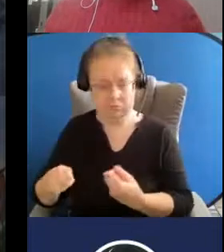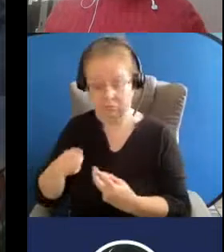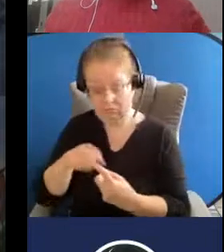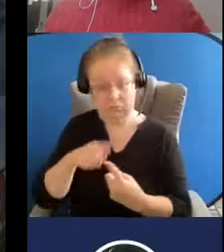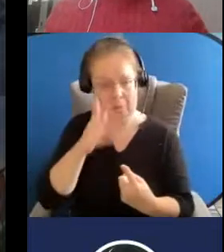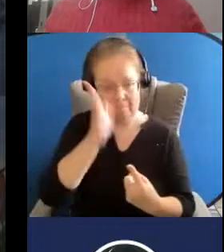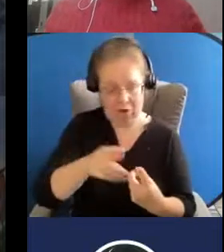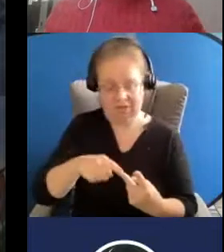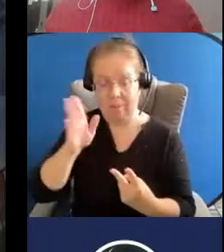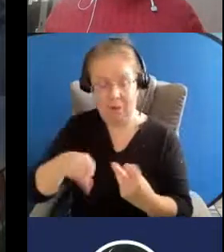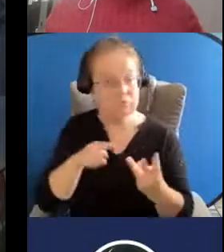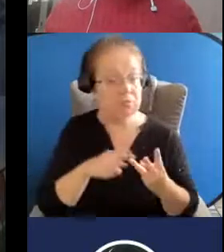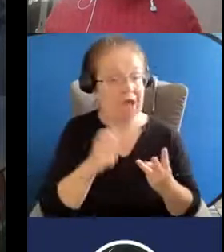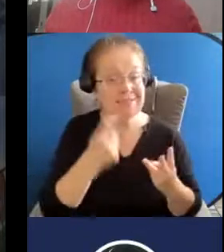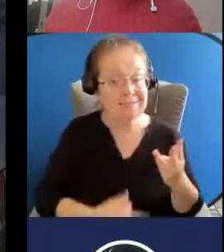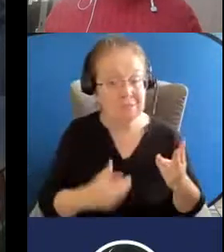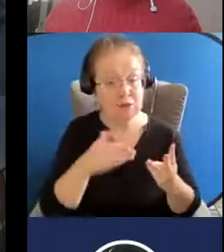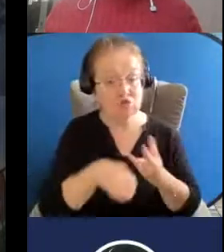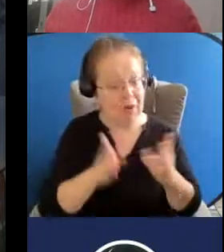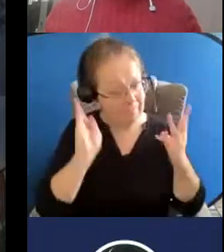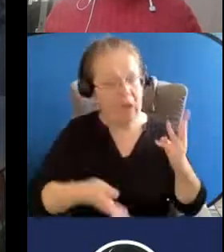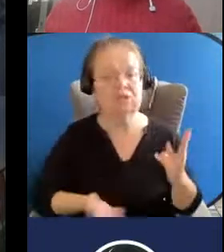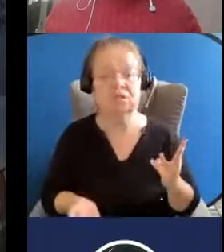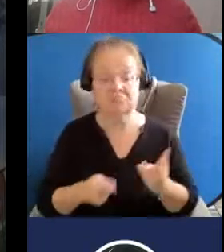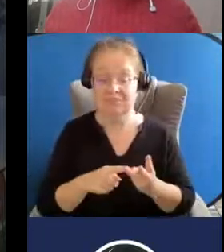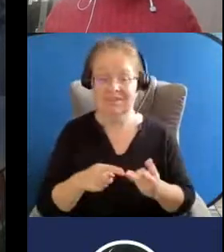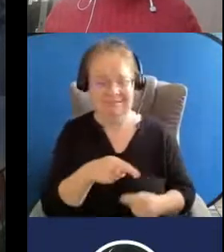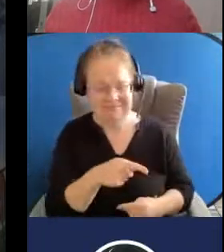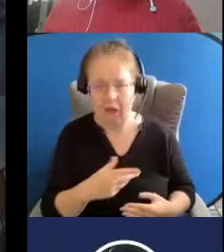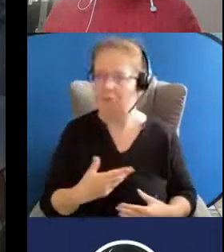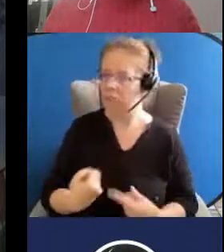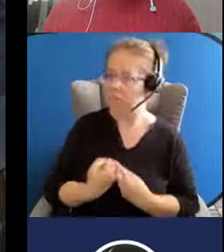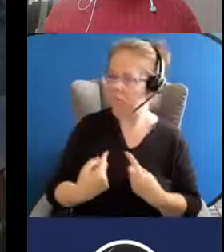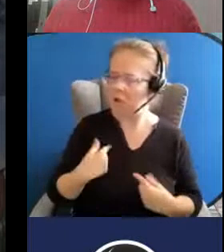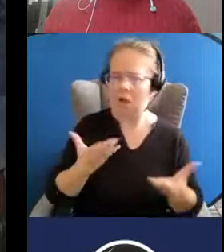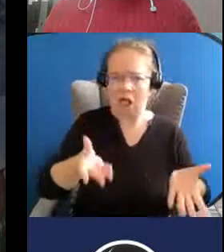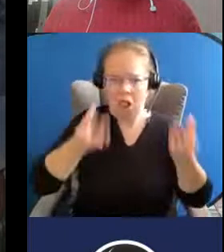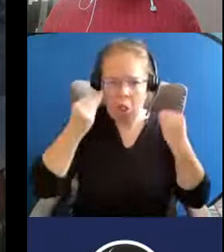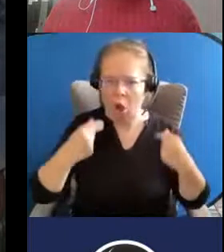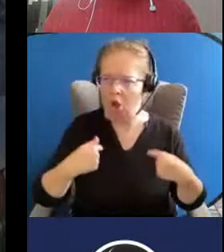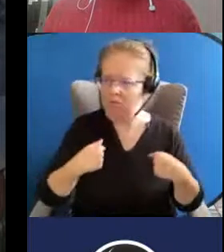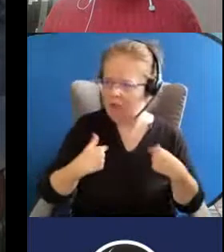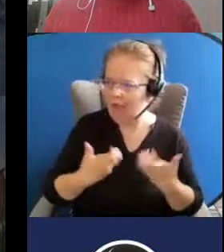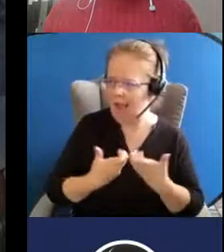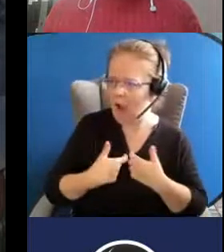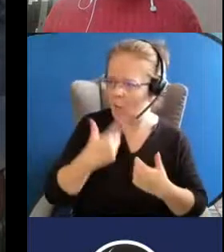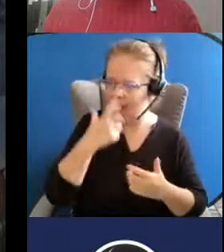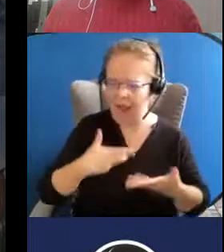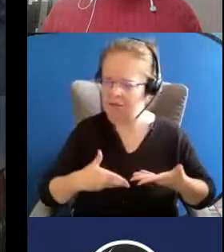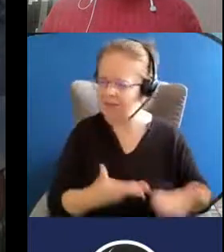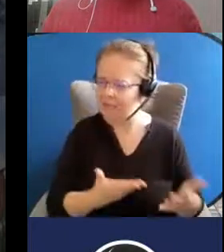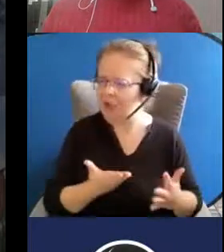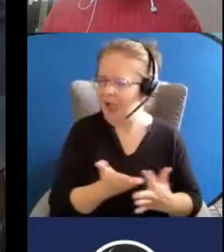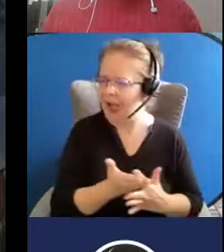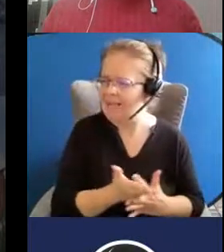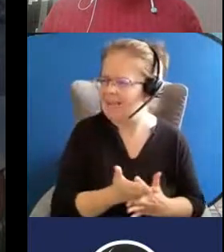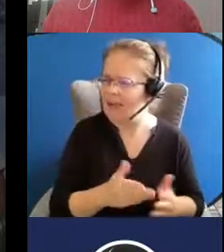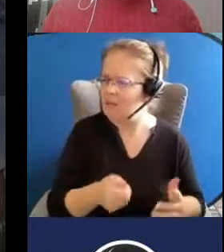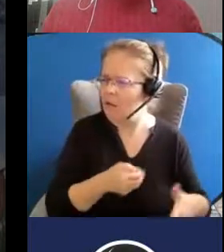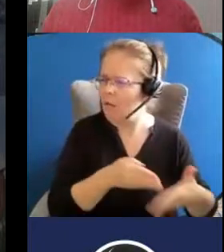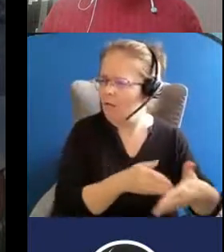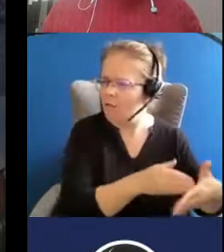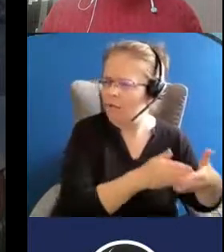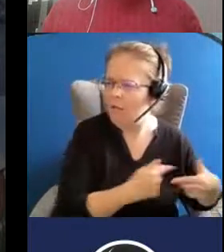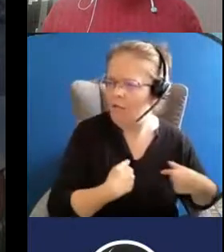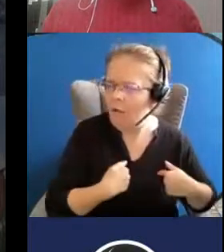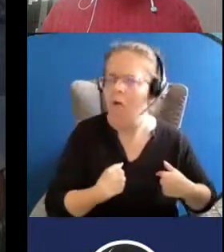take your accessibility training. And when that happens, people learn, and people learn more about what they can do to start delivering accessibility within their products, within